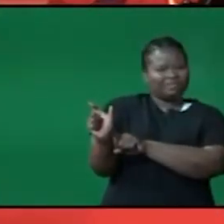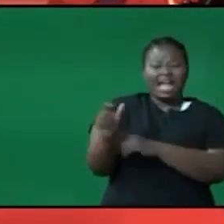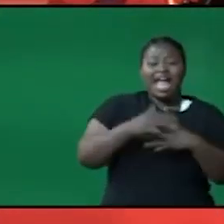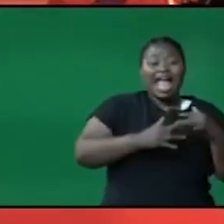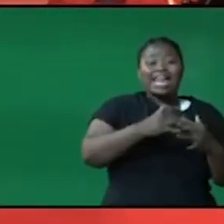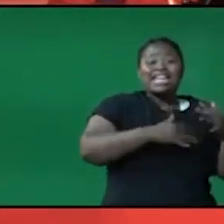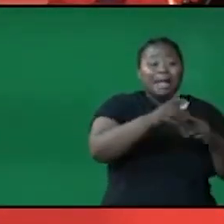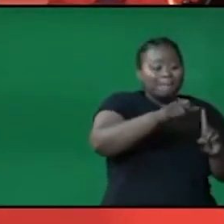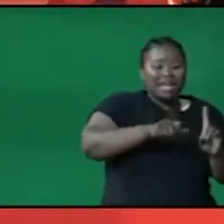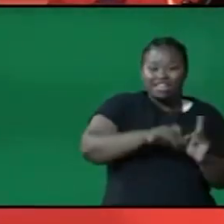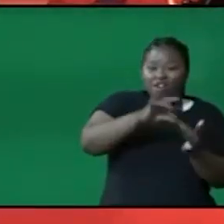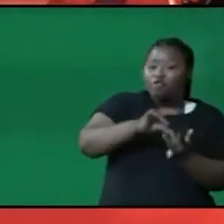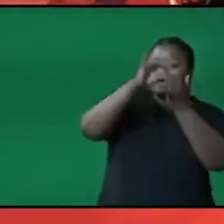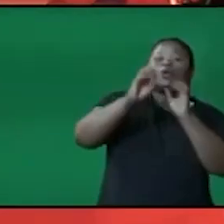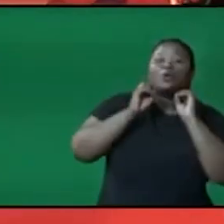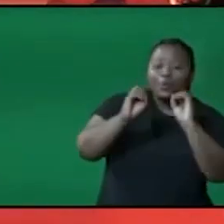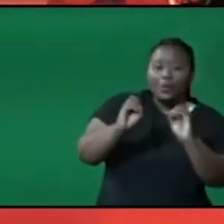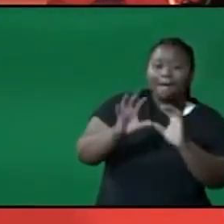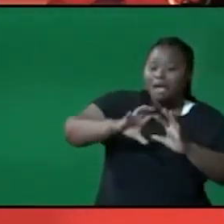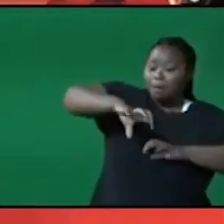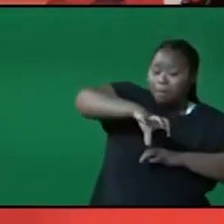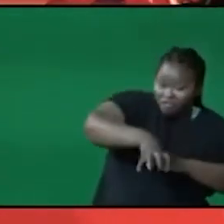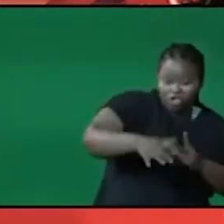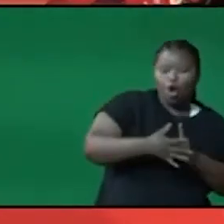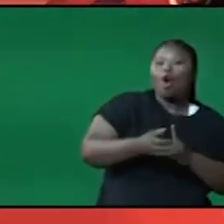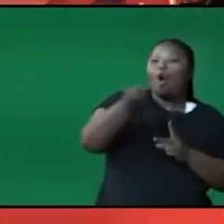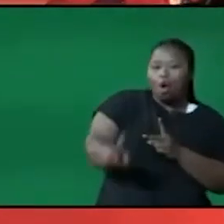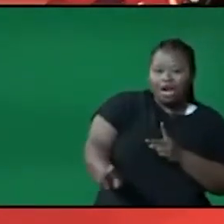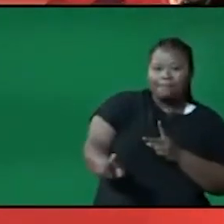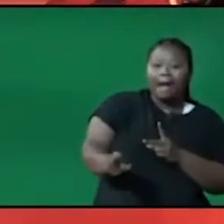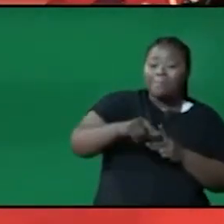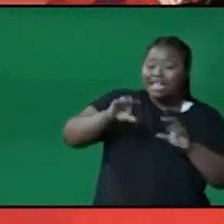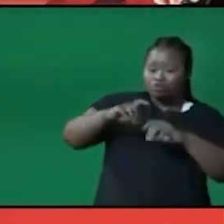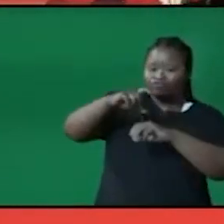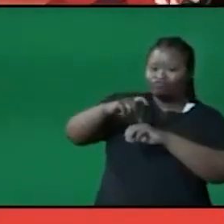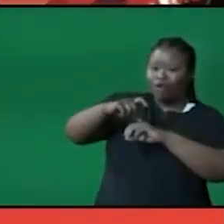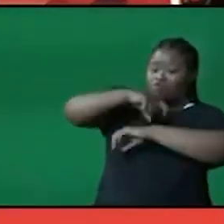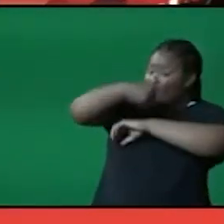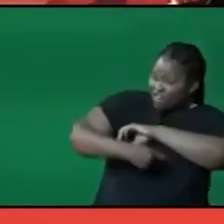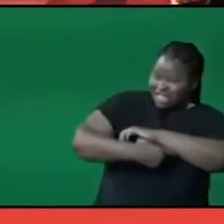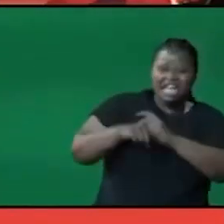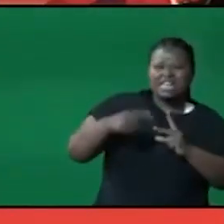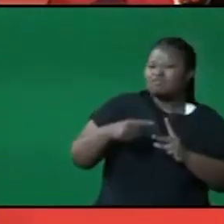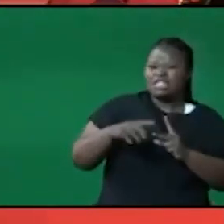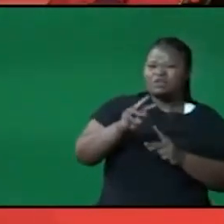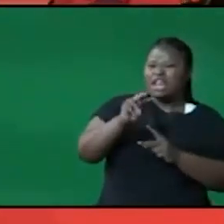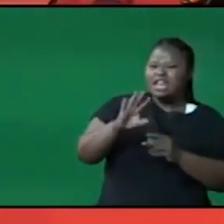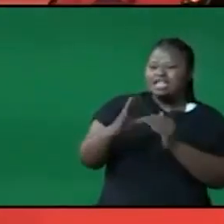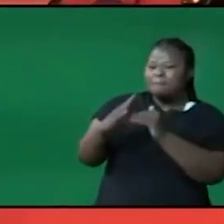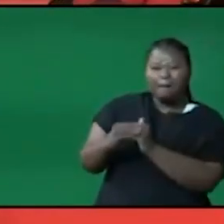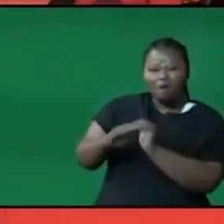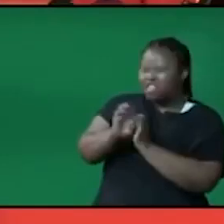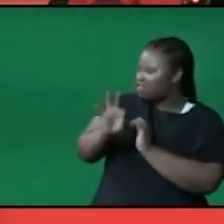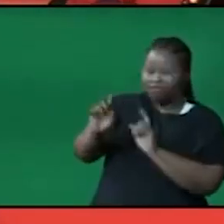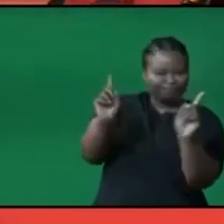Anyone who's not elected by a province or elected by this conference is not a leader of the